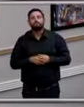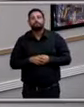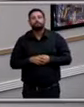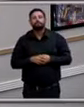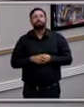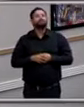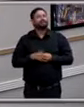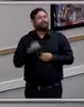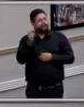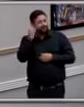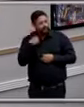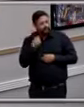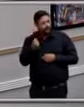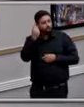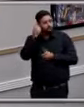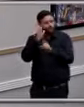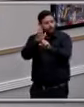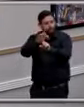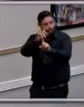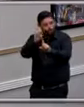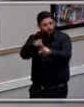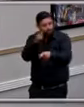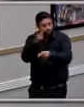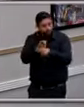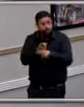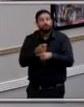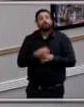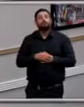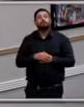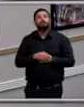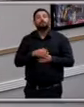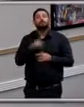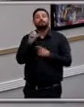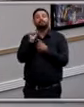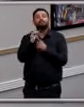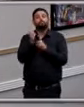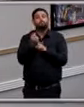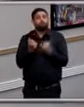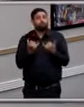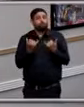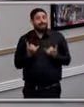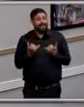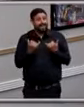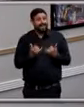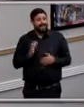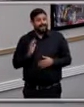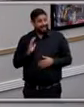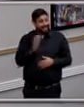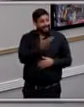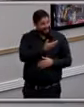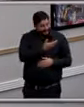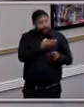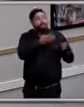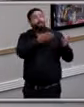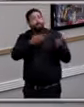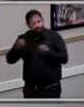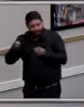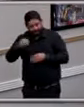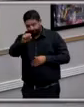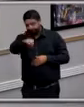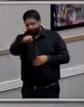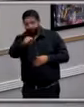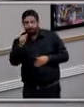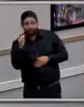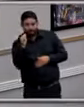I understand the question correctly, the situation is that right now our plan is to return